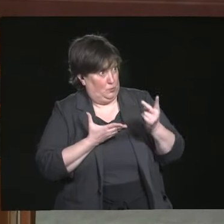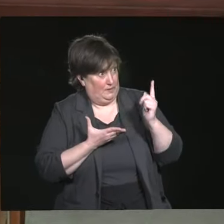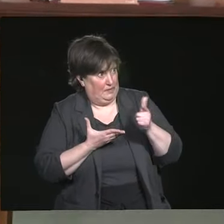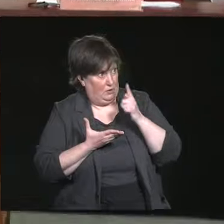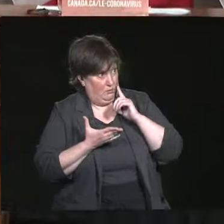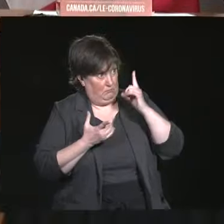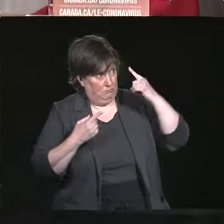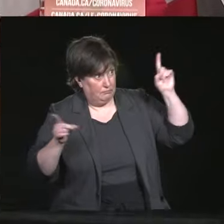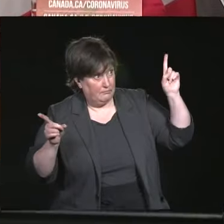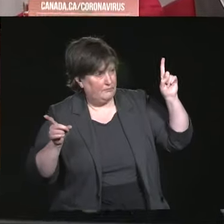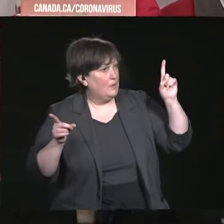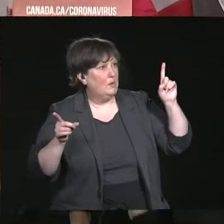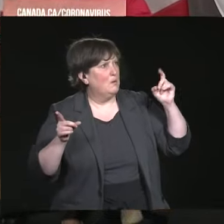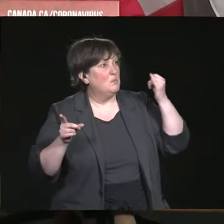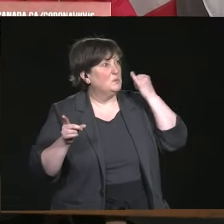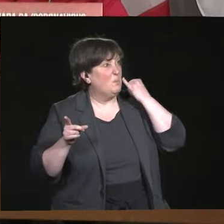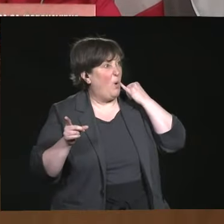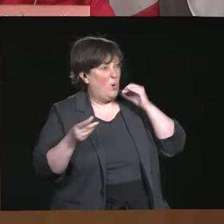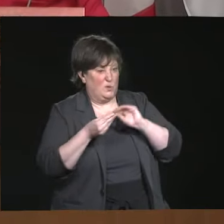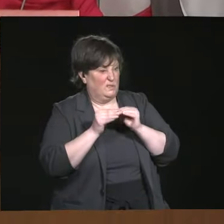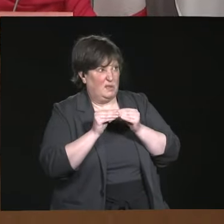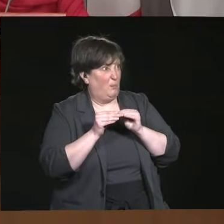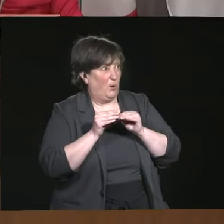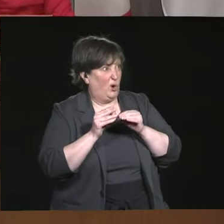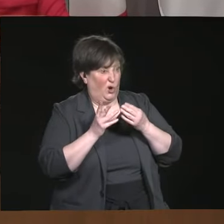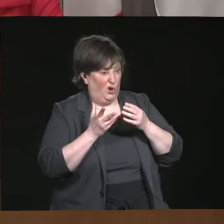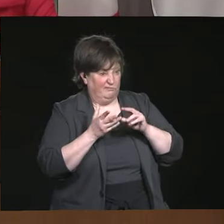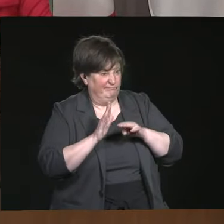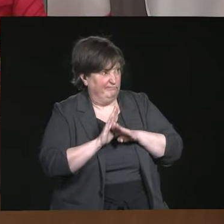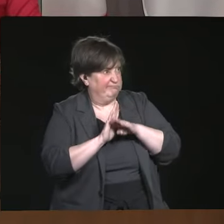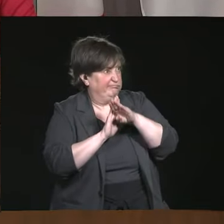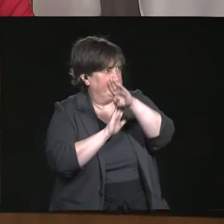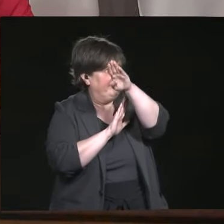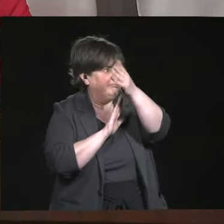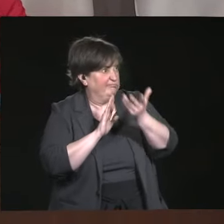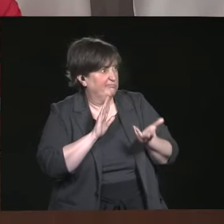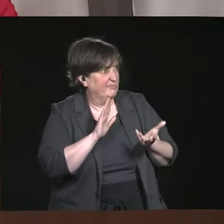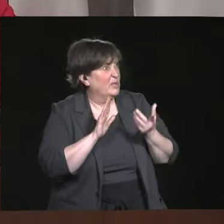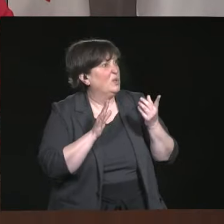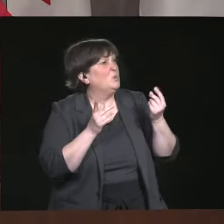it's not and infections continue to rise? Is there a plan B?